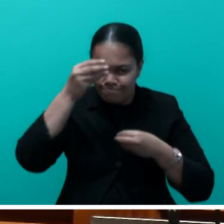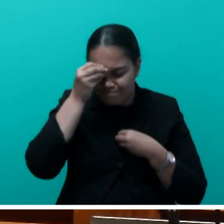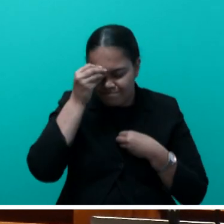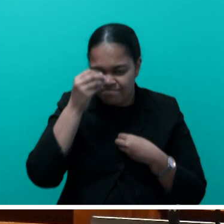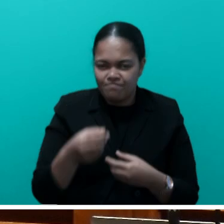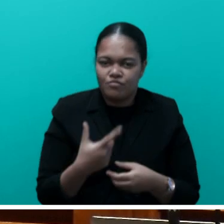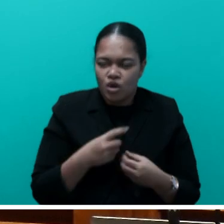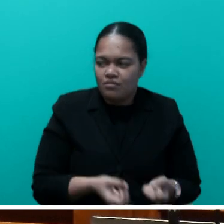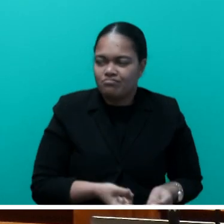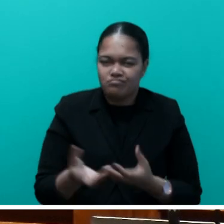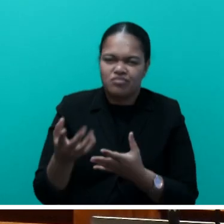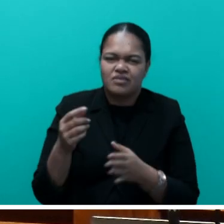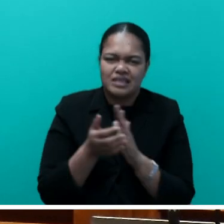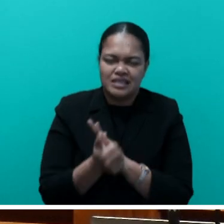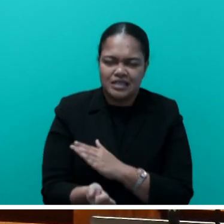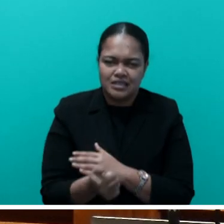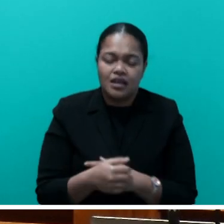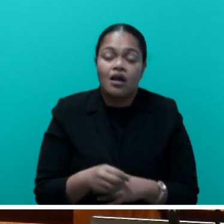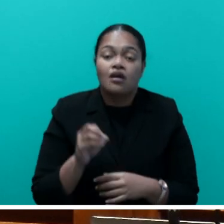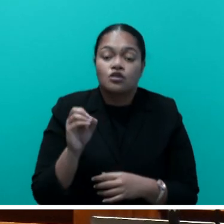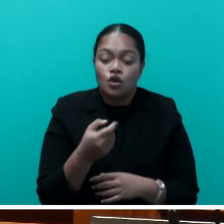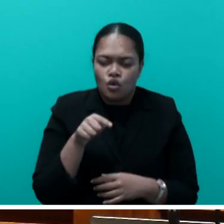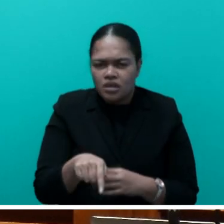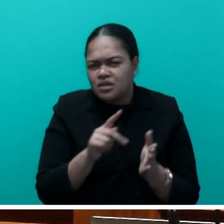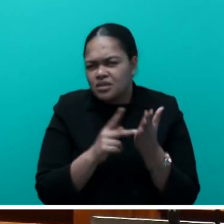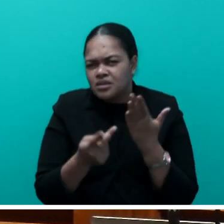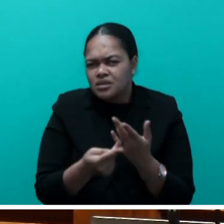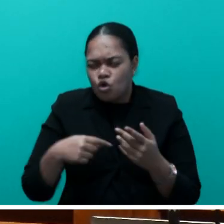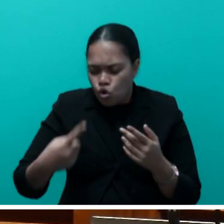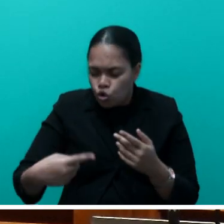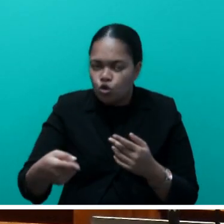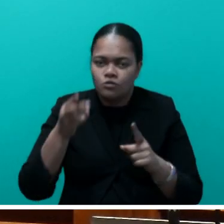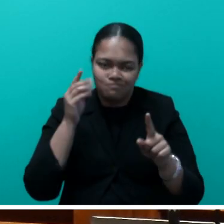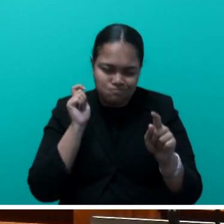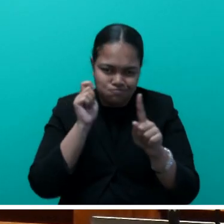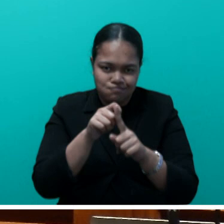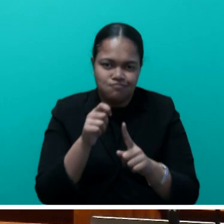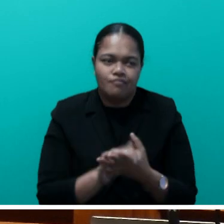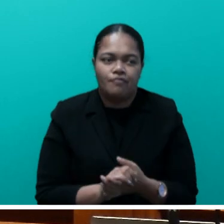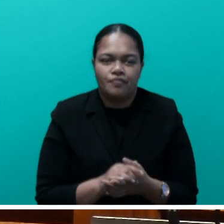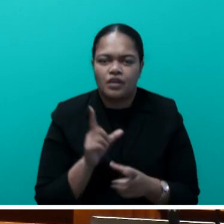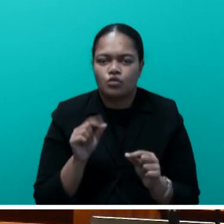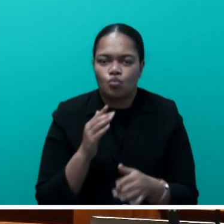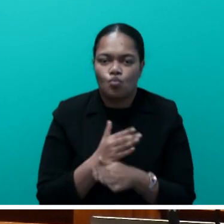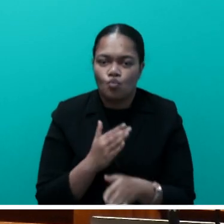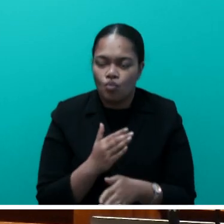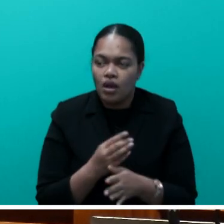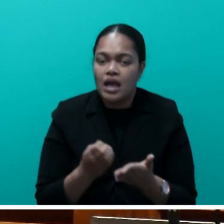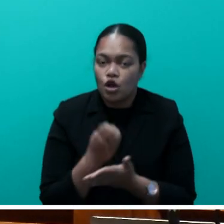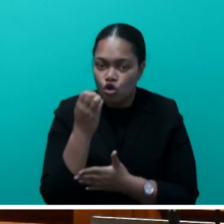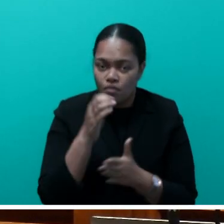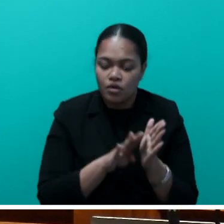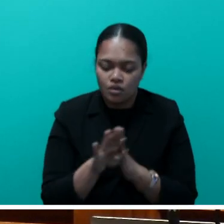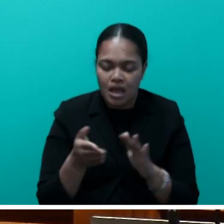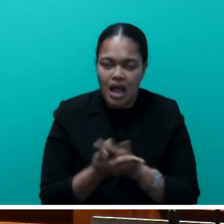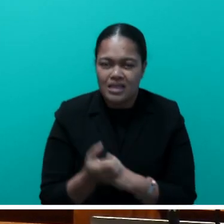shortages. Mr. Speaker, sir, these initiatives contribute to achieving targets associated with decent work and economic growth under